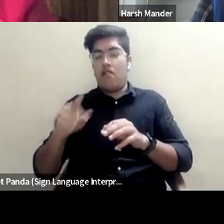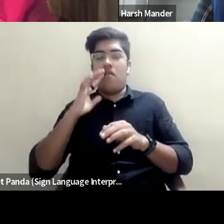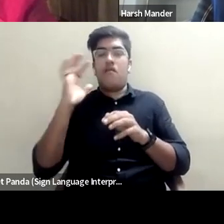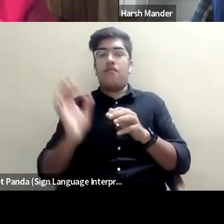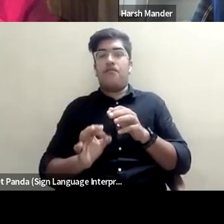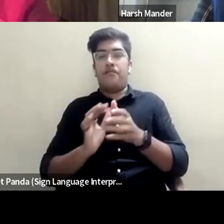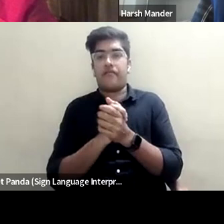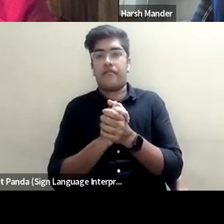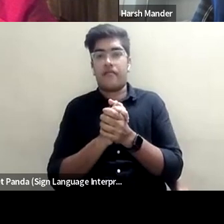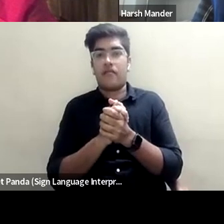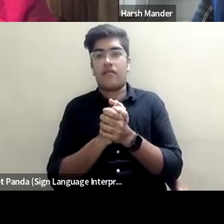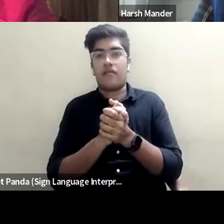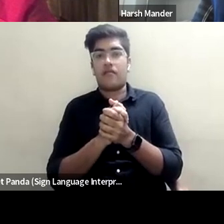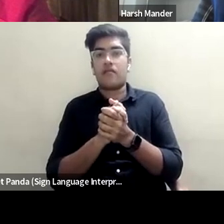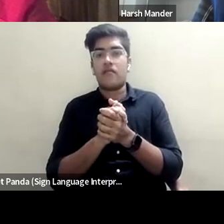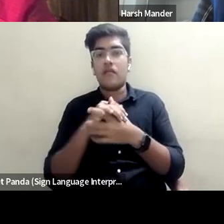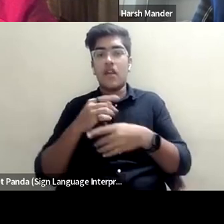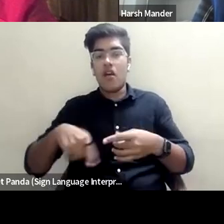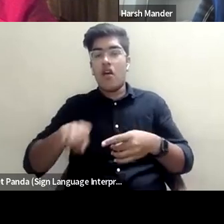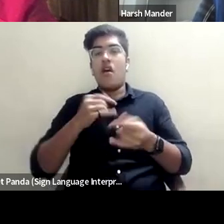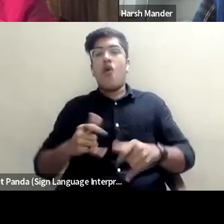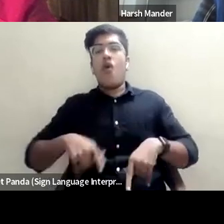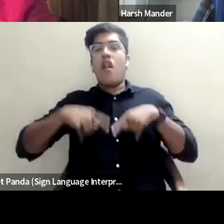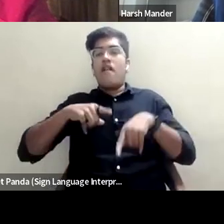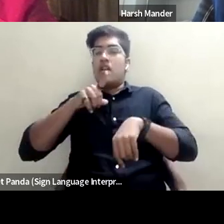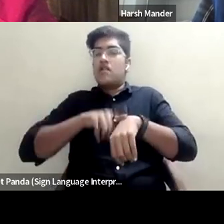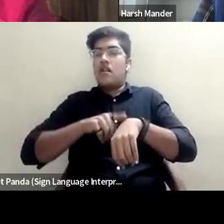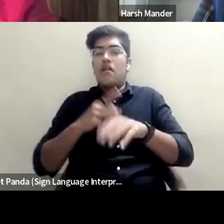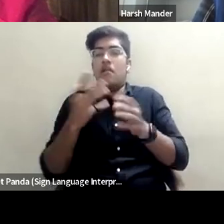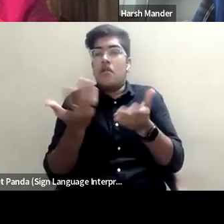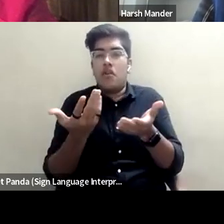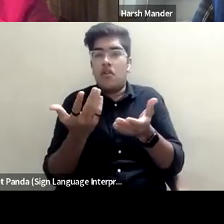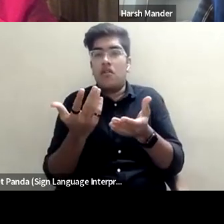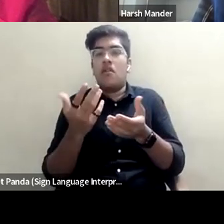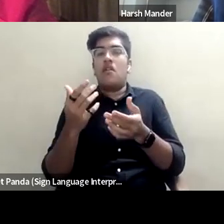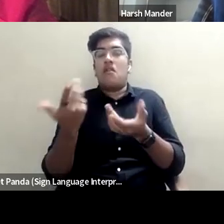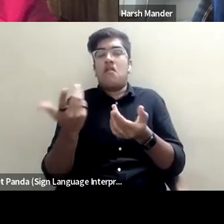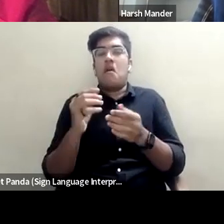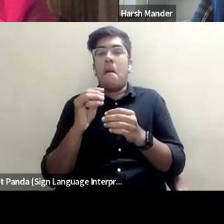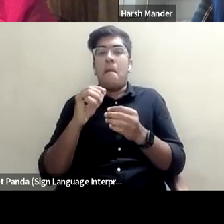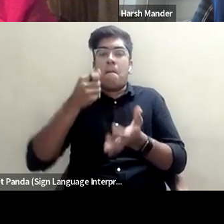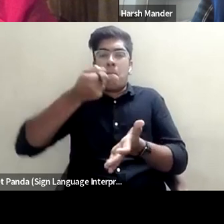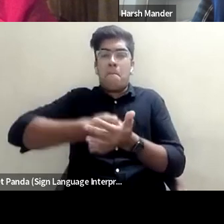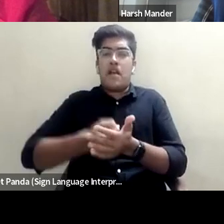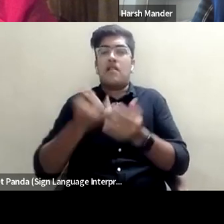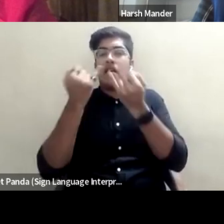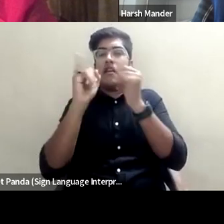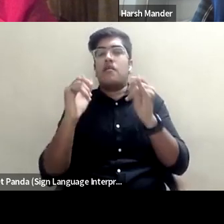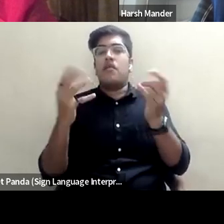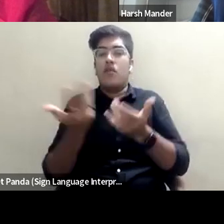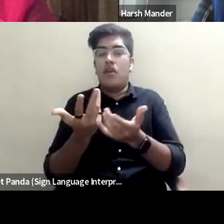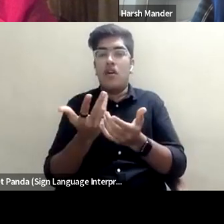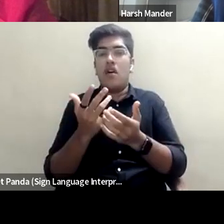through times when a simple basic freedom like the freedom of worship is under so much